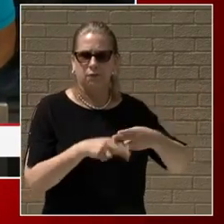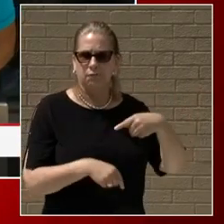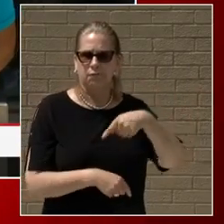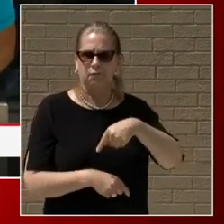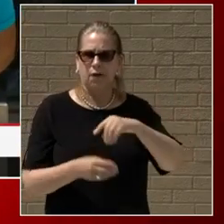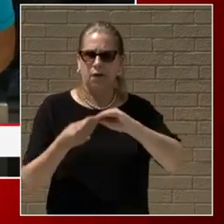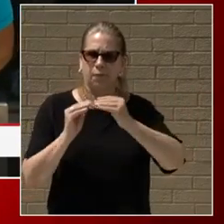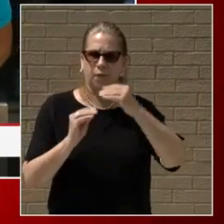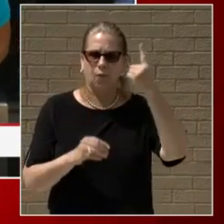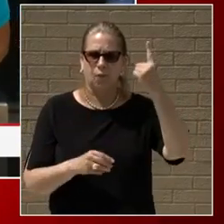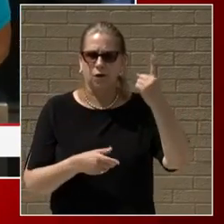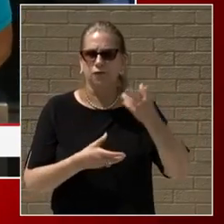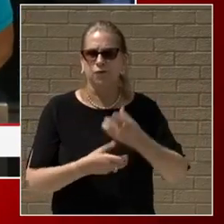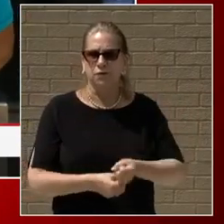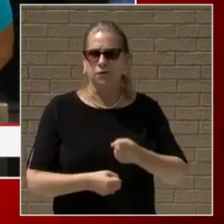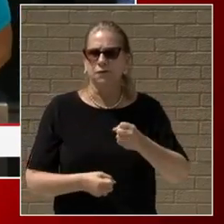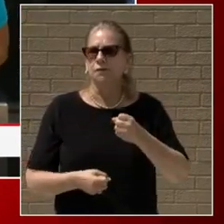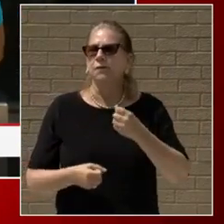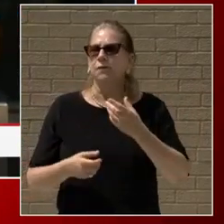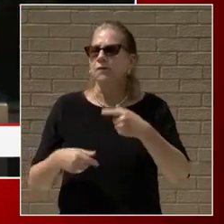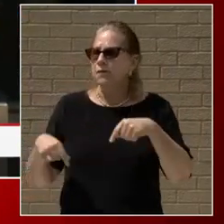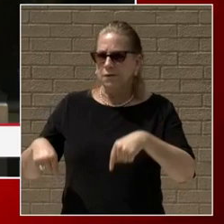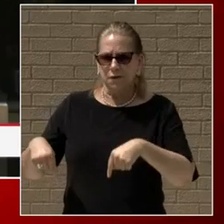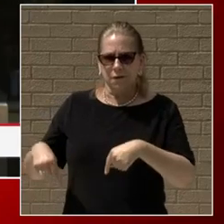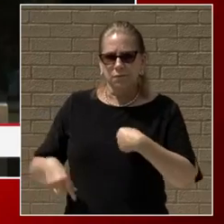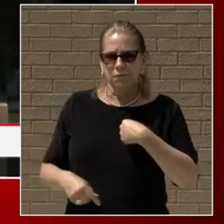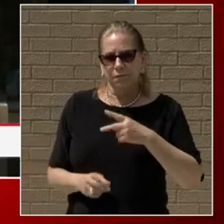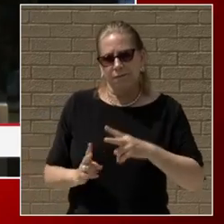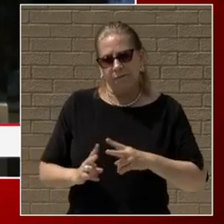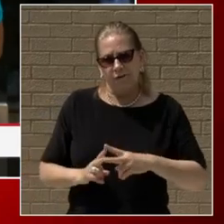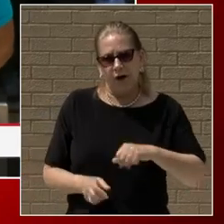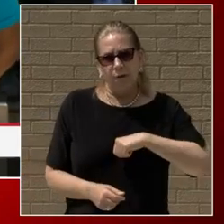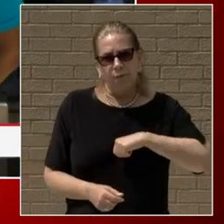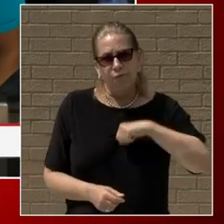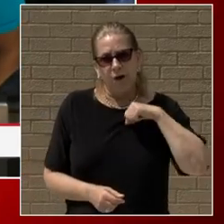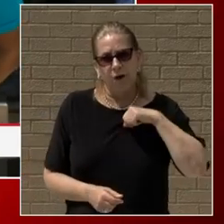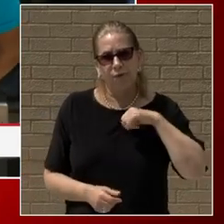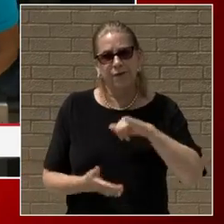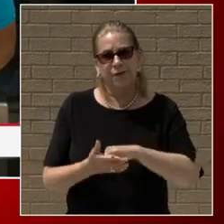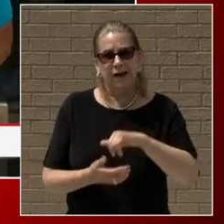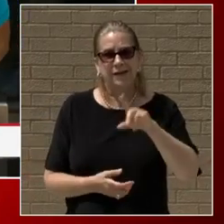Public Land. But I'm particularly proud that the district's park